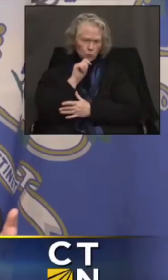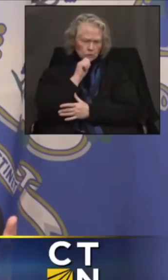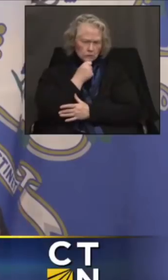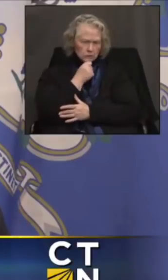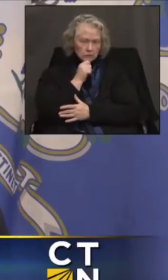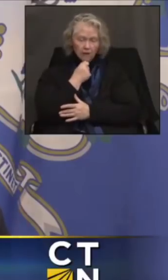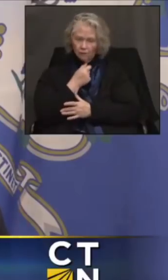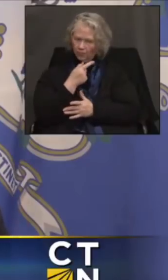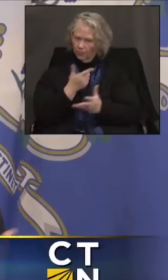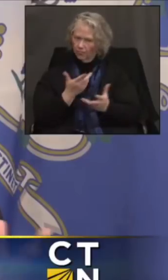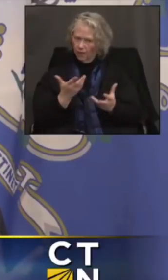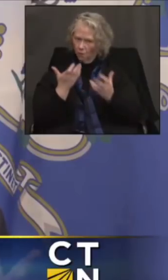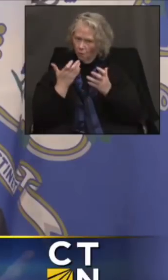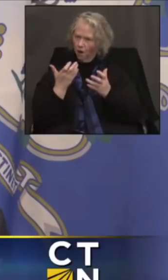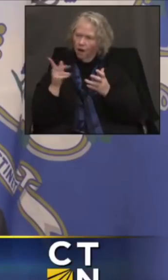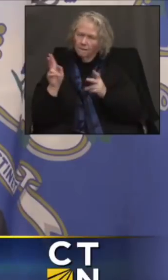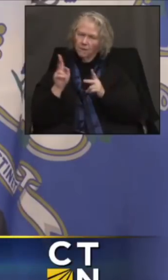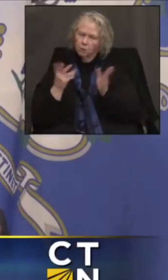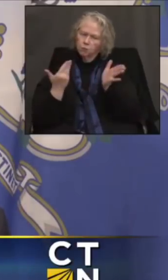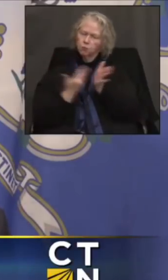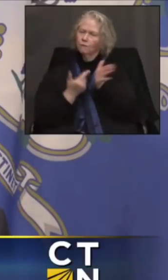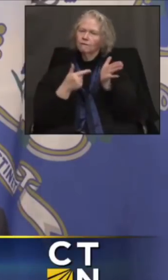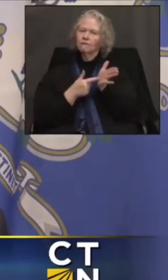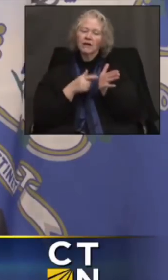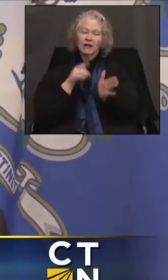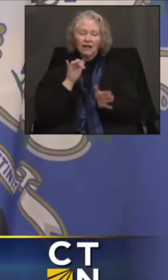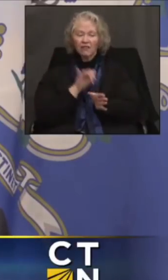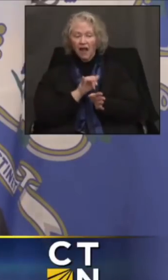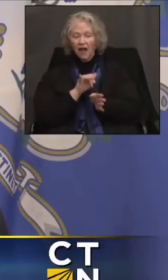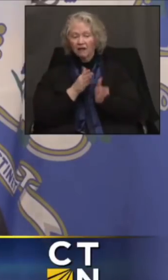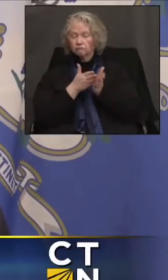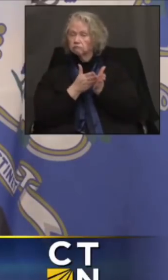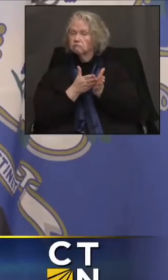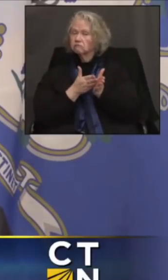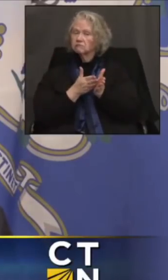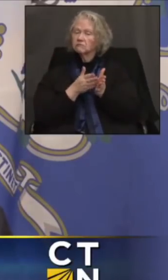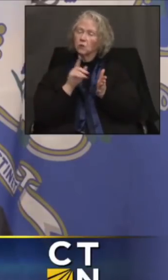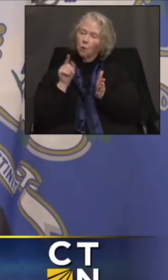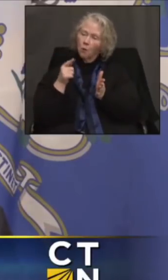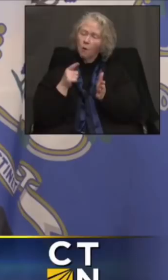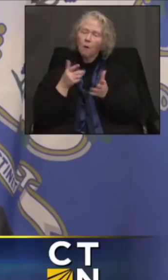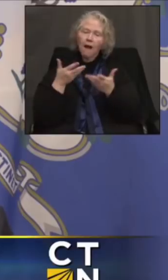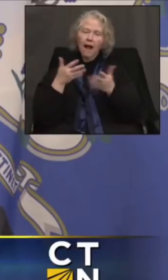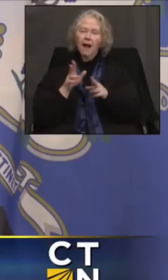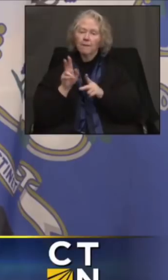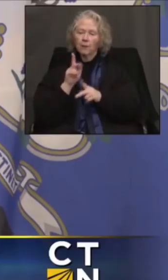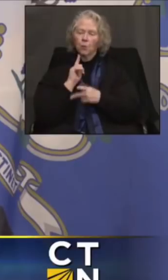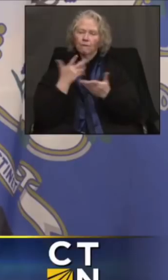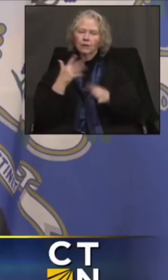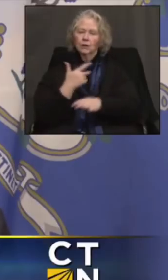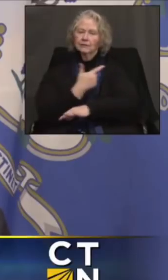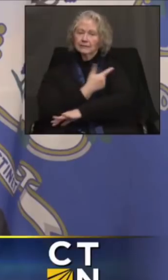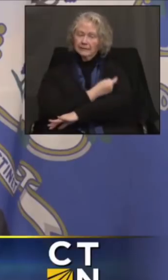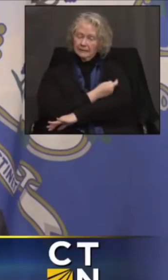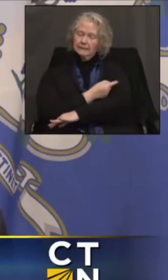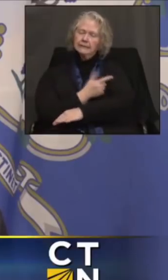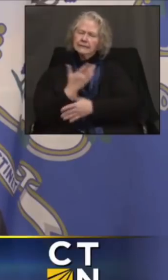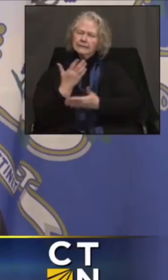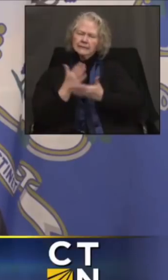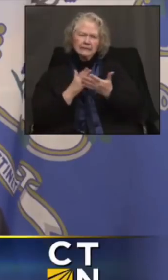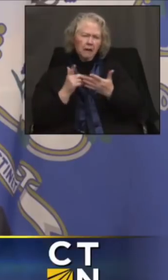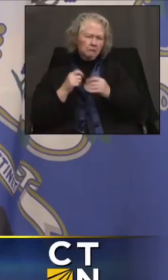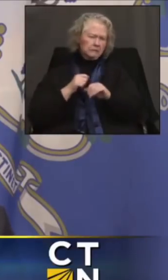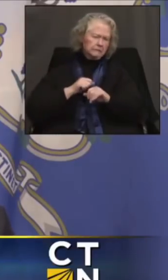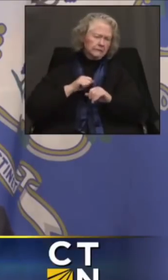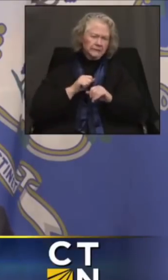to have a vaccination-only ship. There's some push and pull and civil liberties issues in and around that, but I think those are the